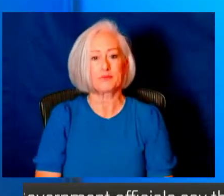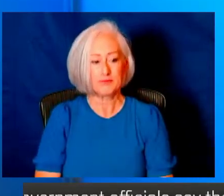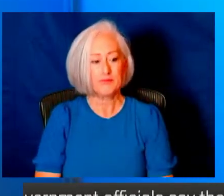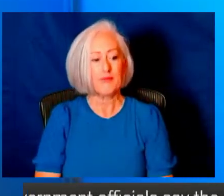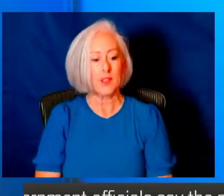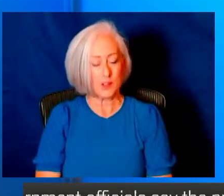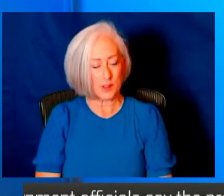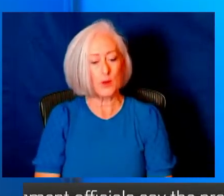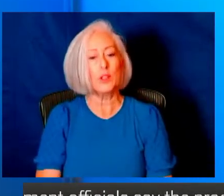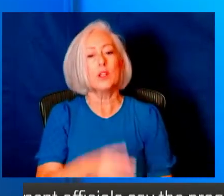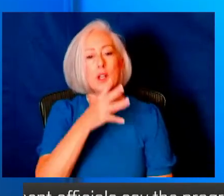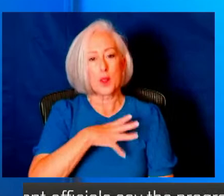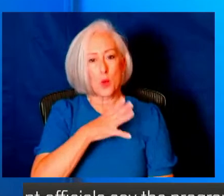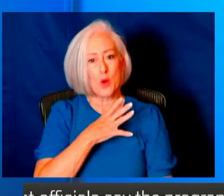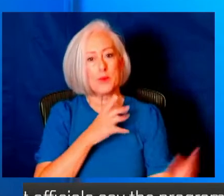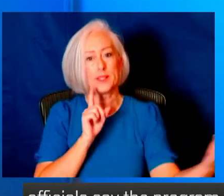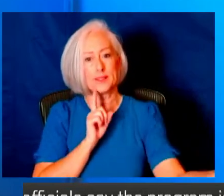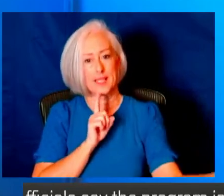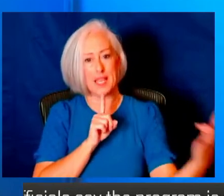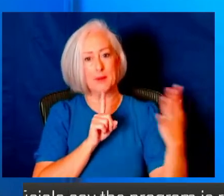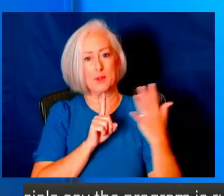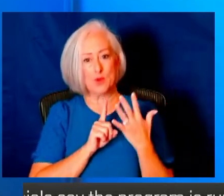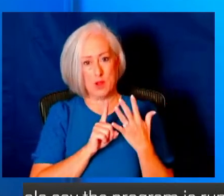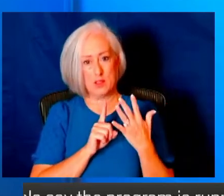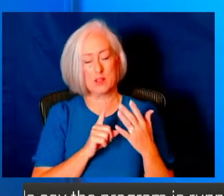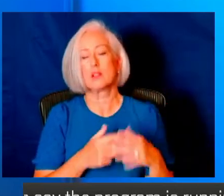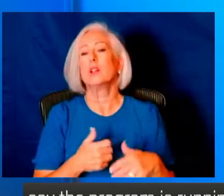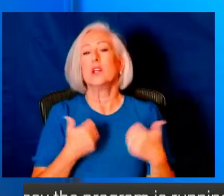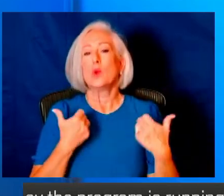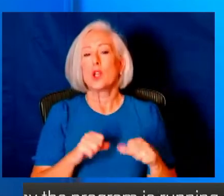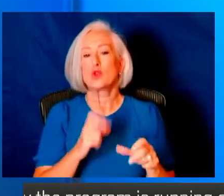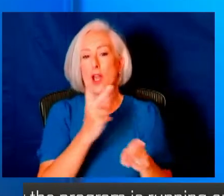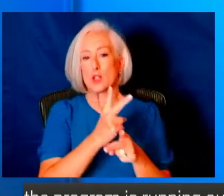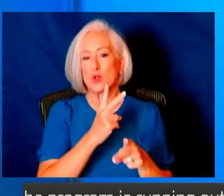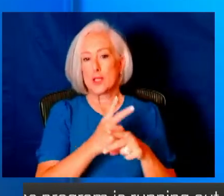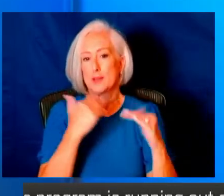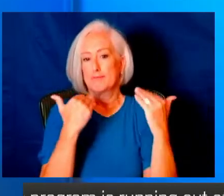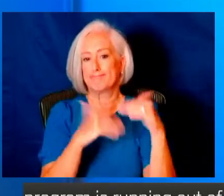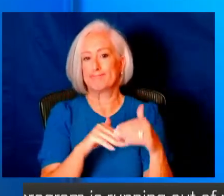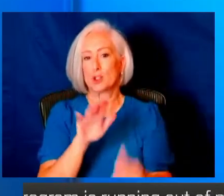keep each group to 25, but over 2 years of the